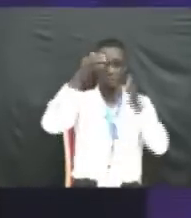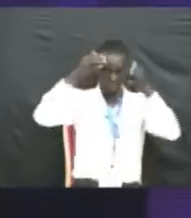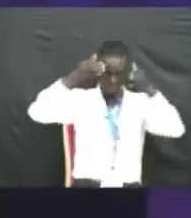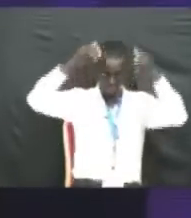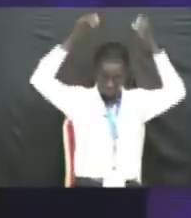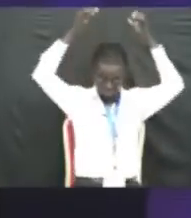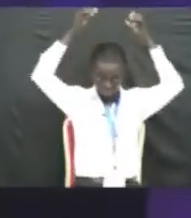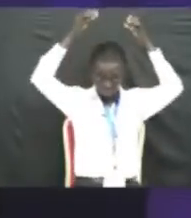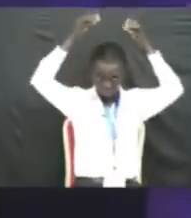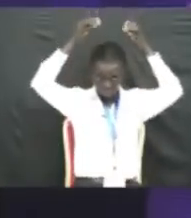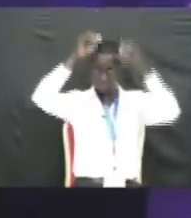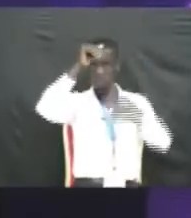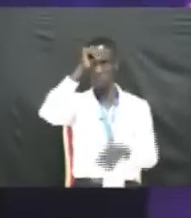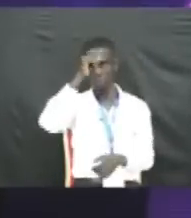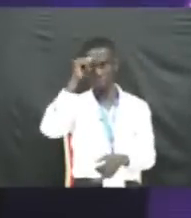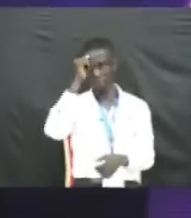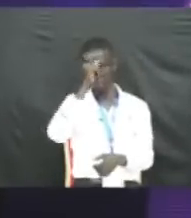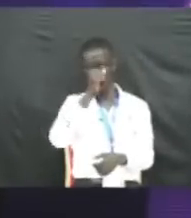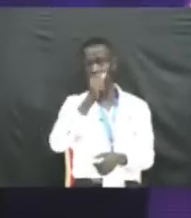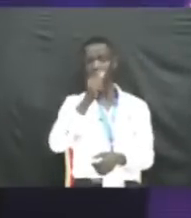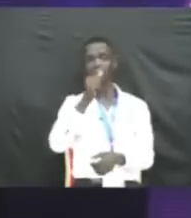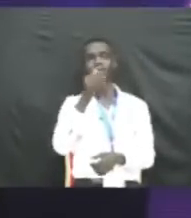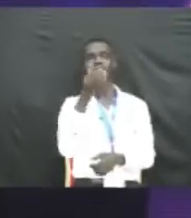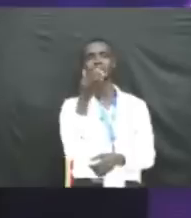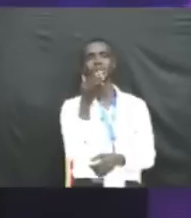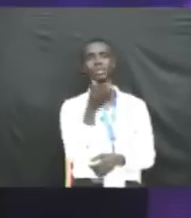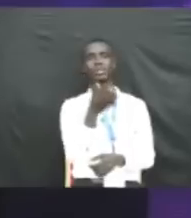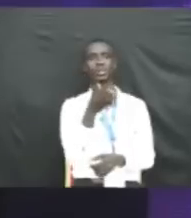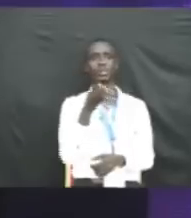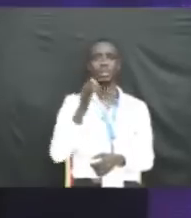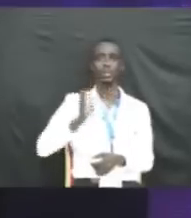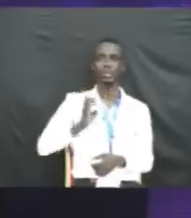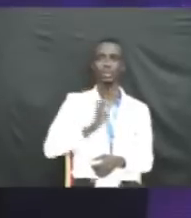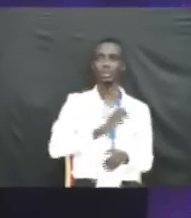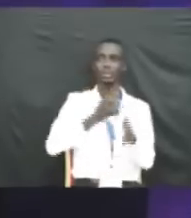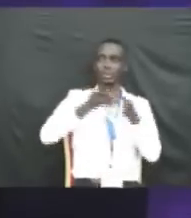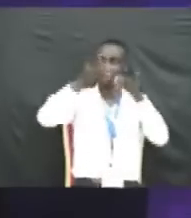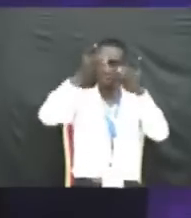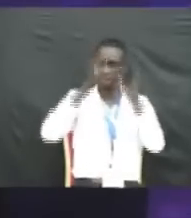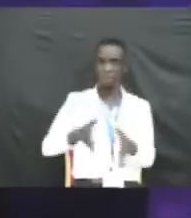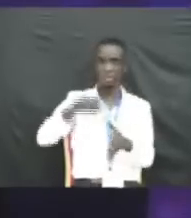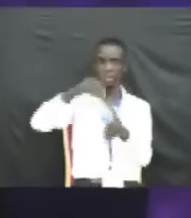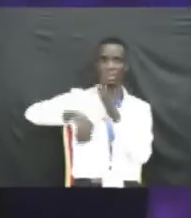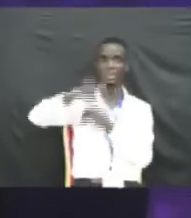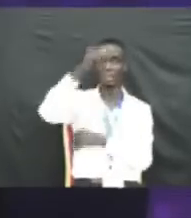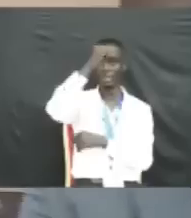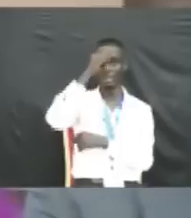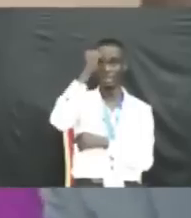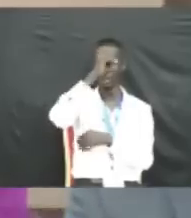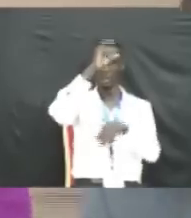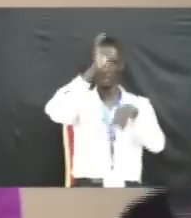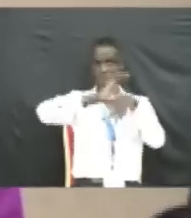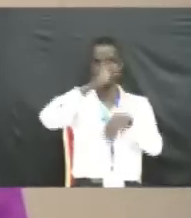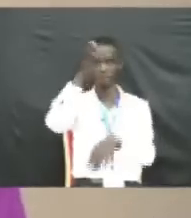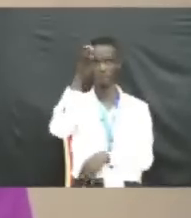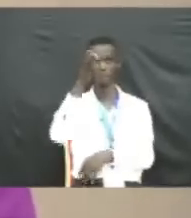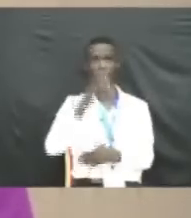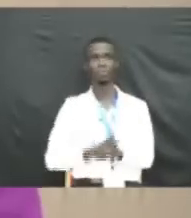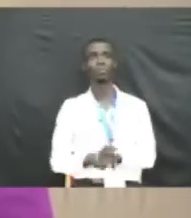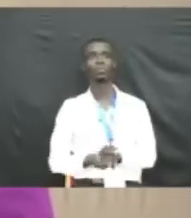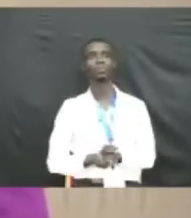venerable Dr. George Dawson Ammo, executive director, Anglican Church. Our